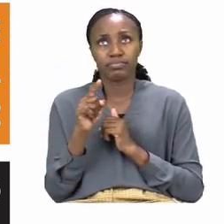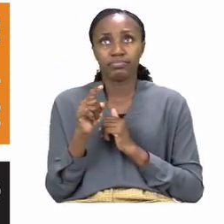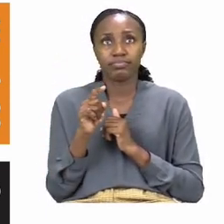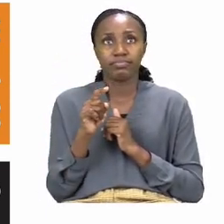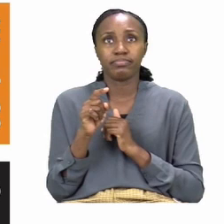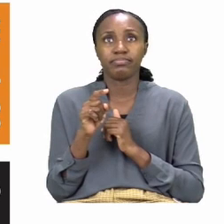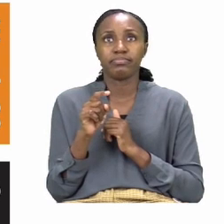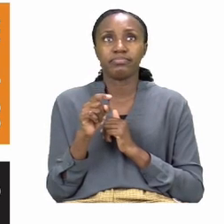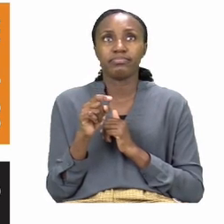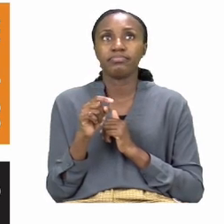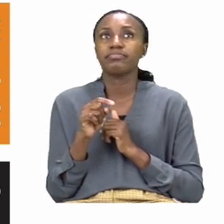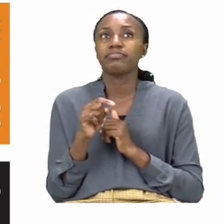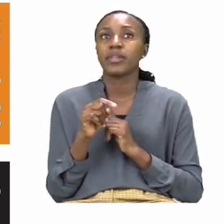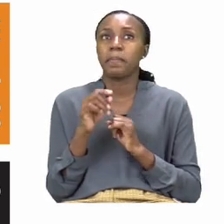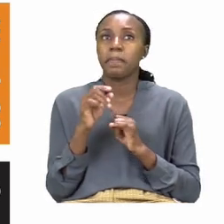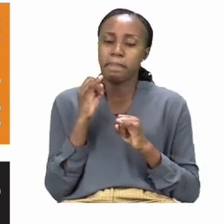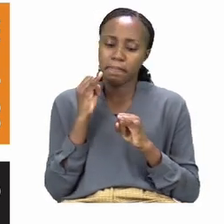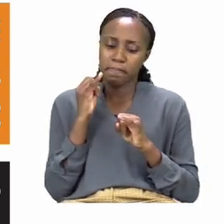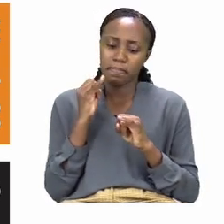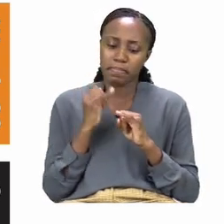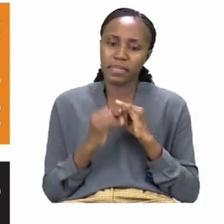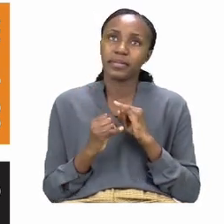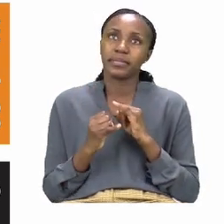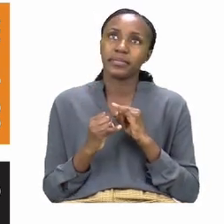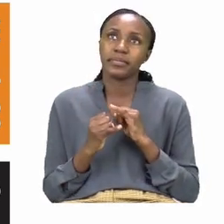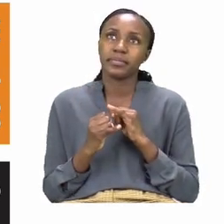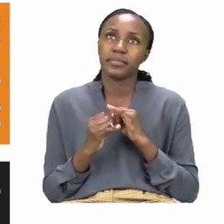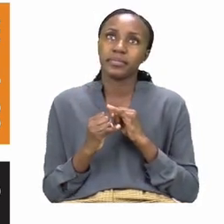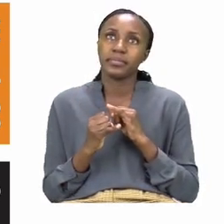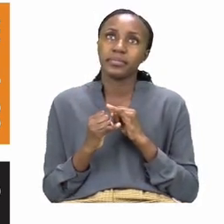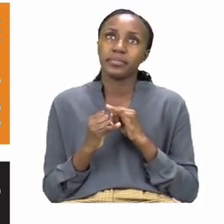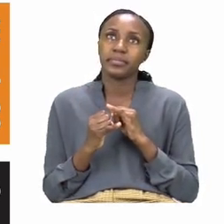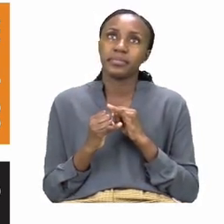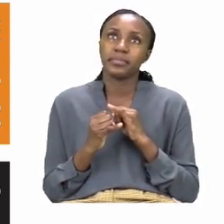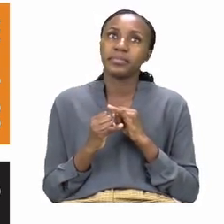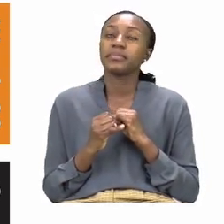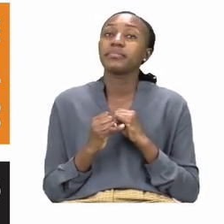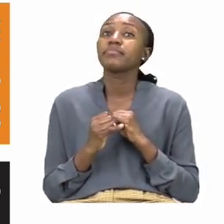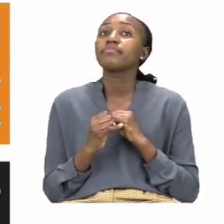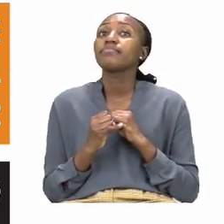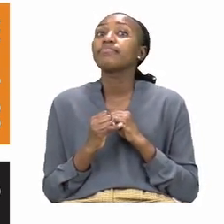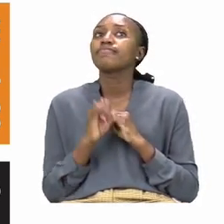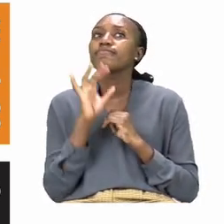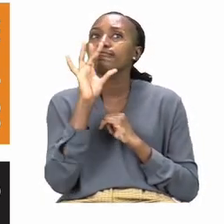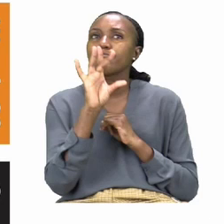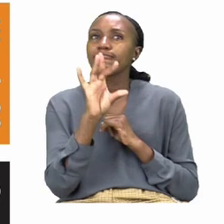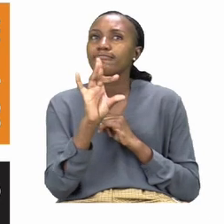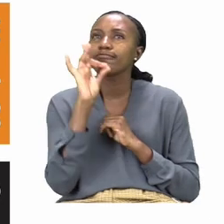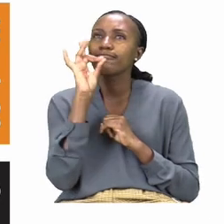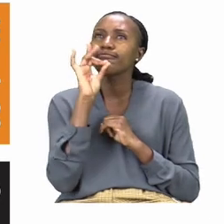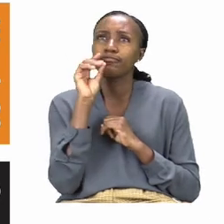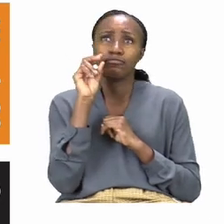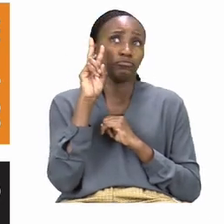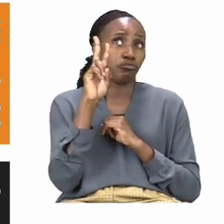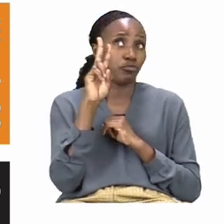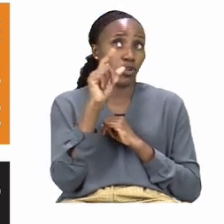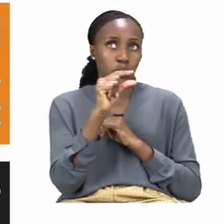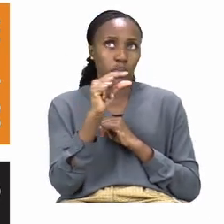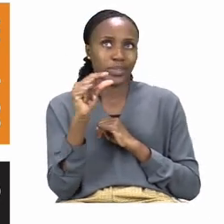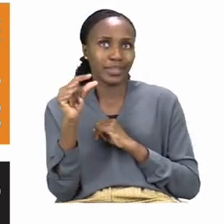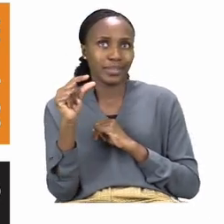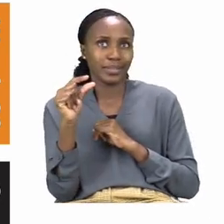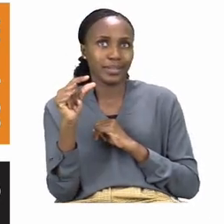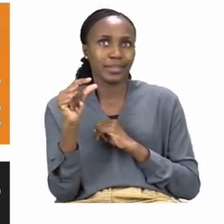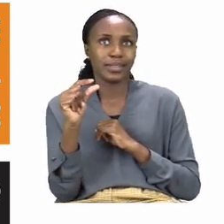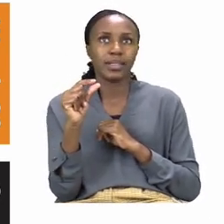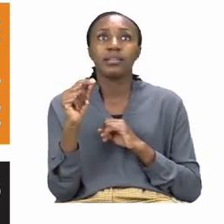And then in the last part of the activity, it says you have to choose 2 sight words and